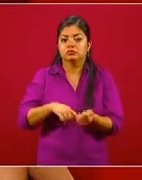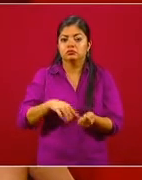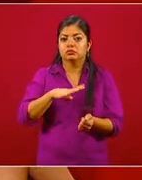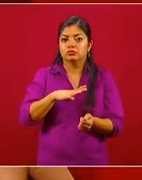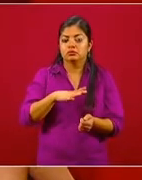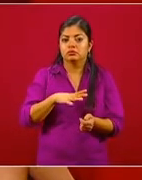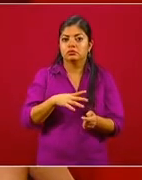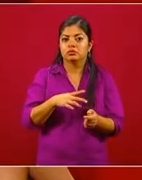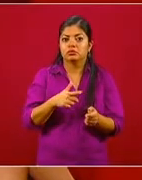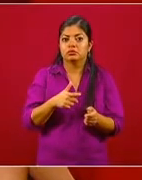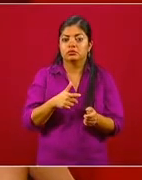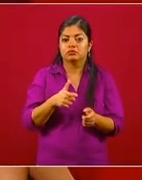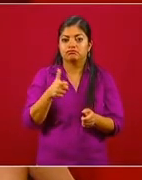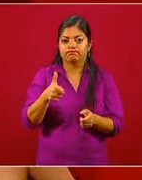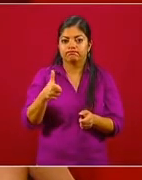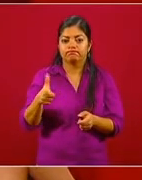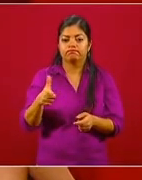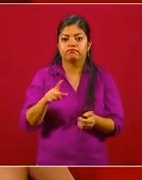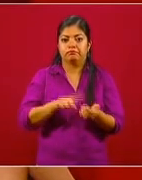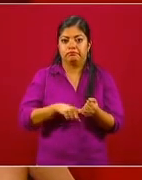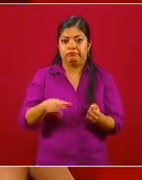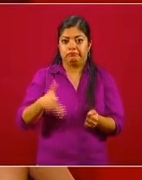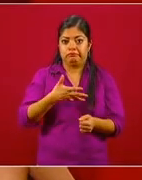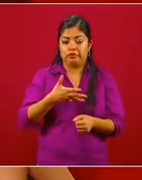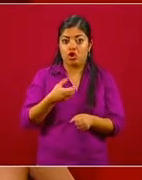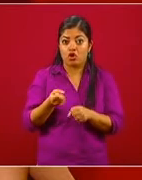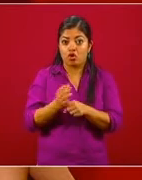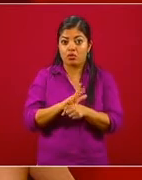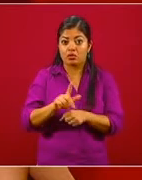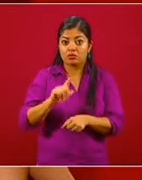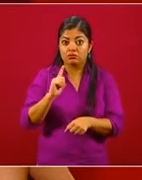And also, we've had reports in some municipalities